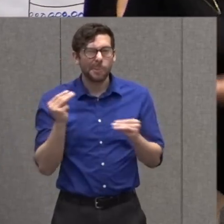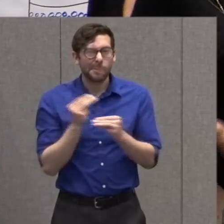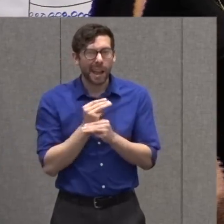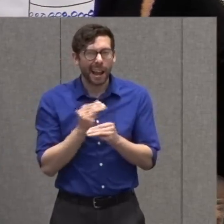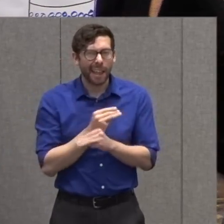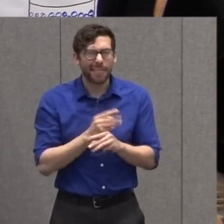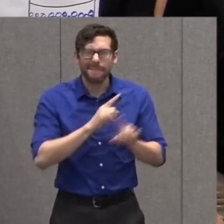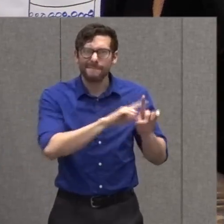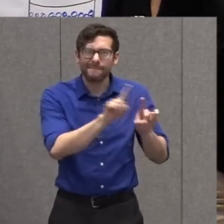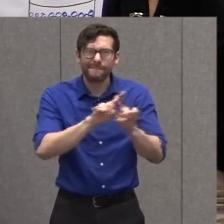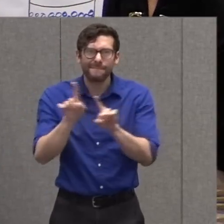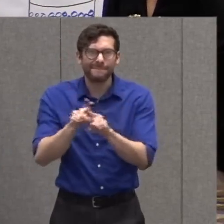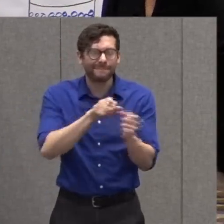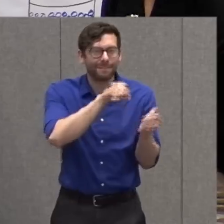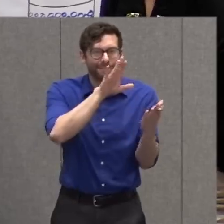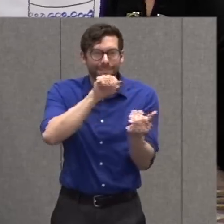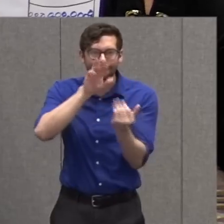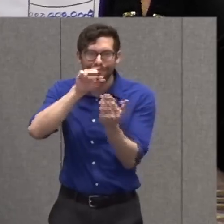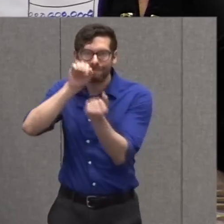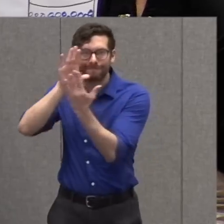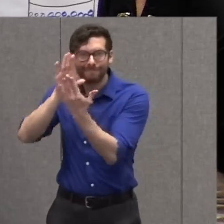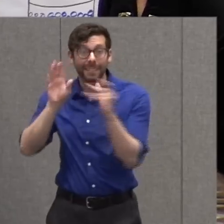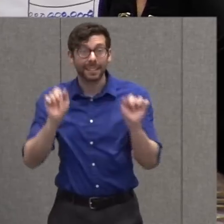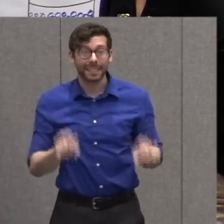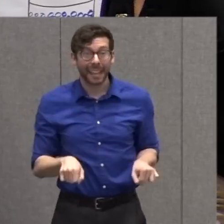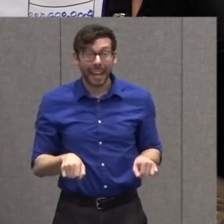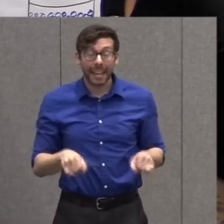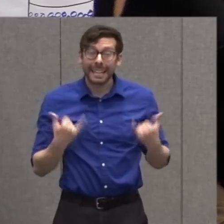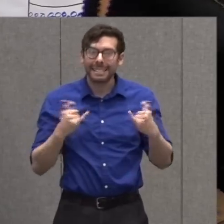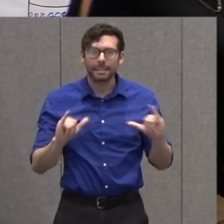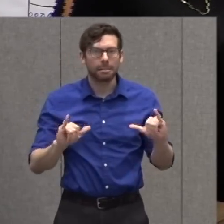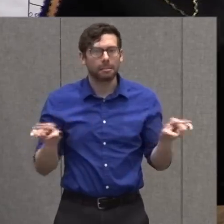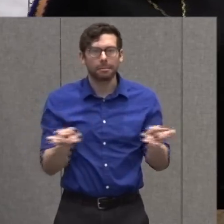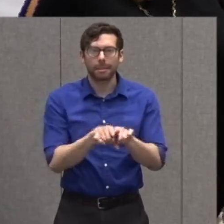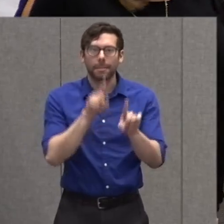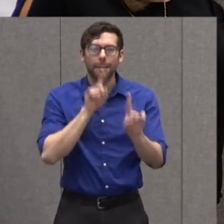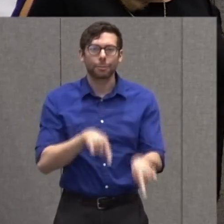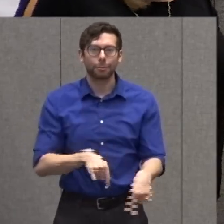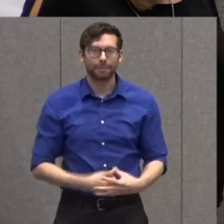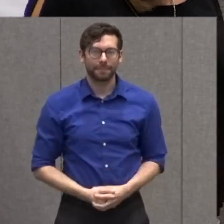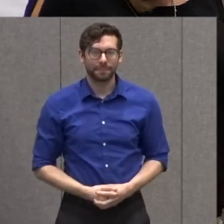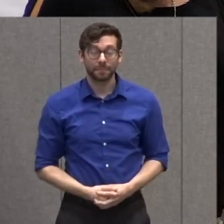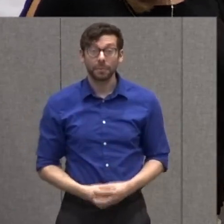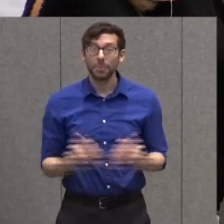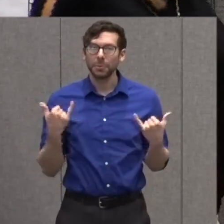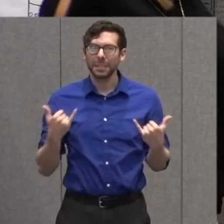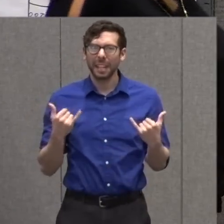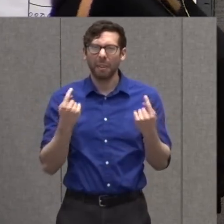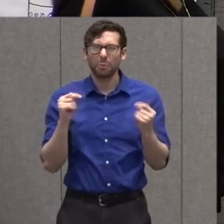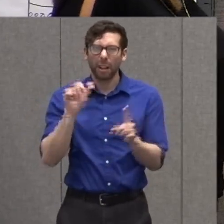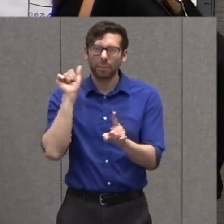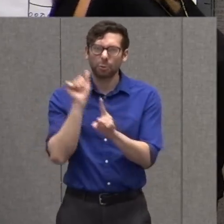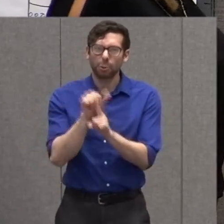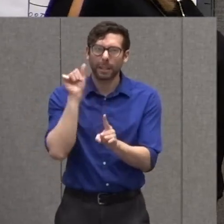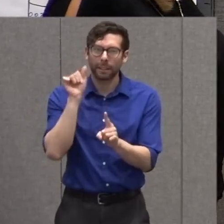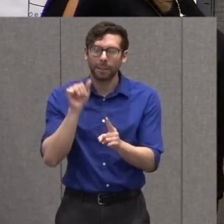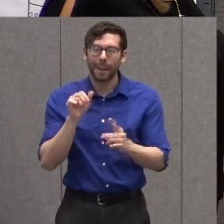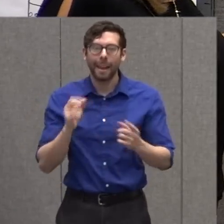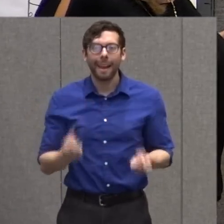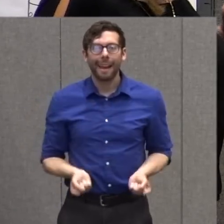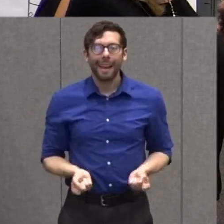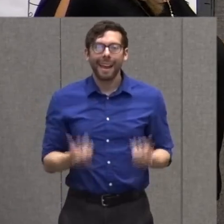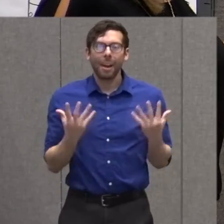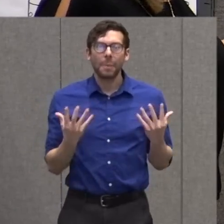What Nice. works for you? All right, so let's see. How many more, I'm going to try to trick you. How many more